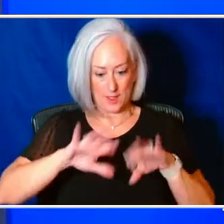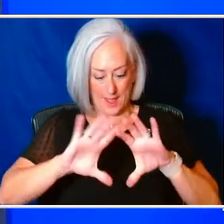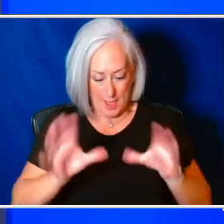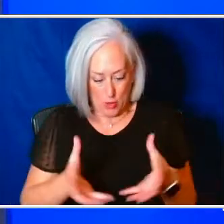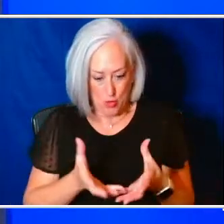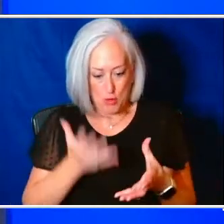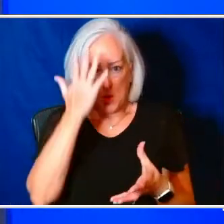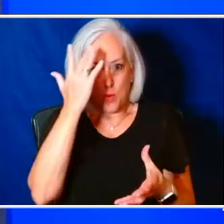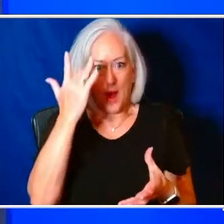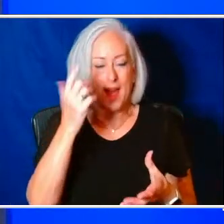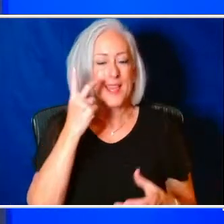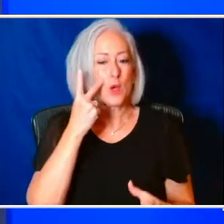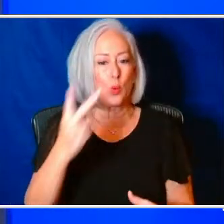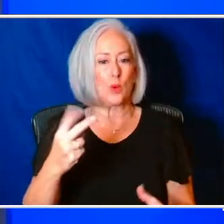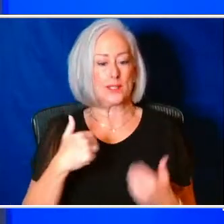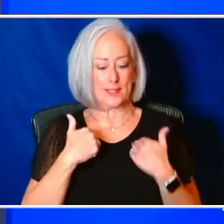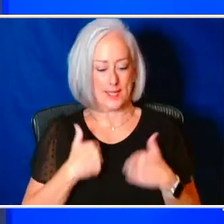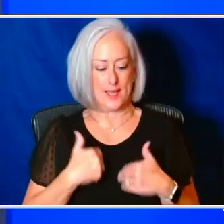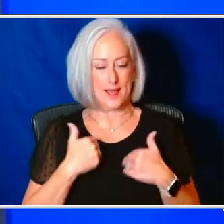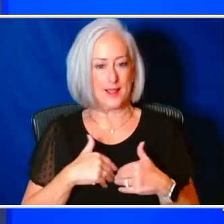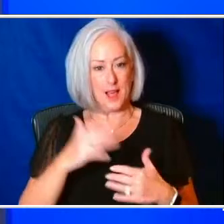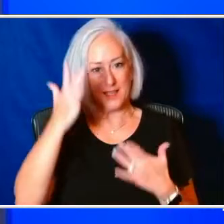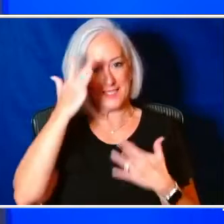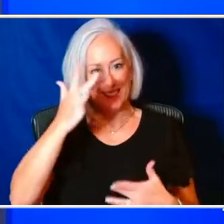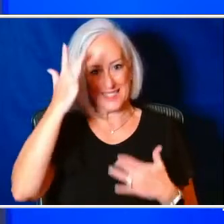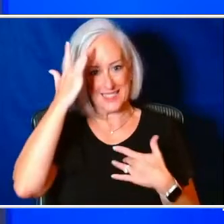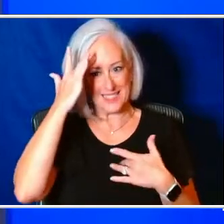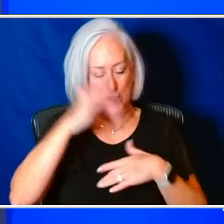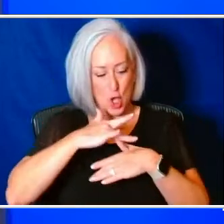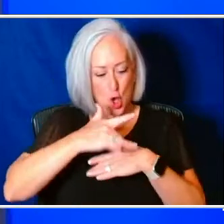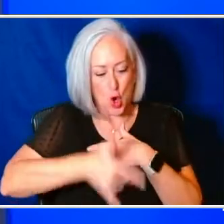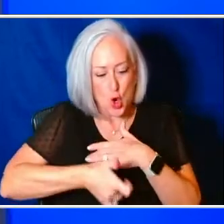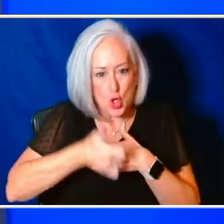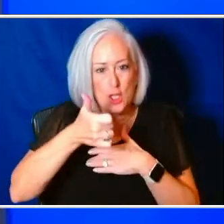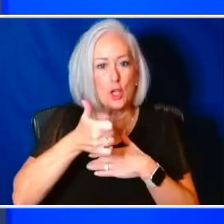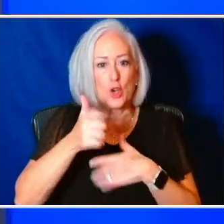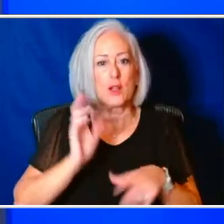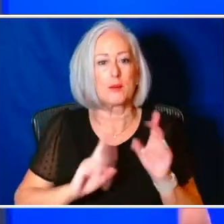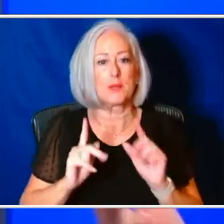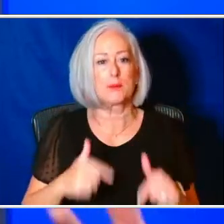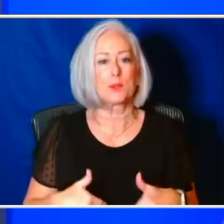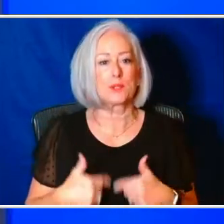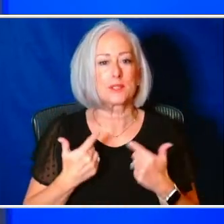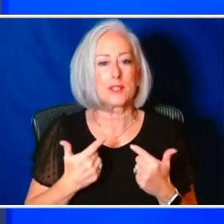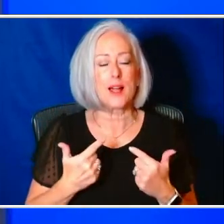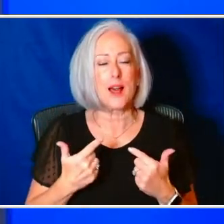probably earlier in life, especially because of the population,